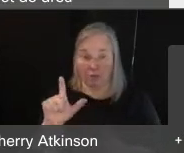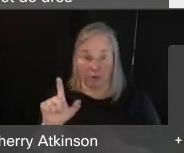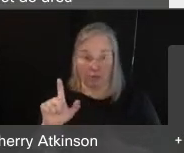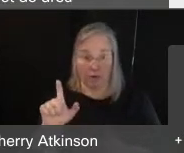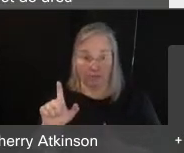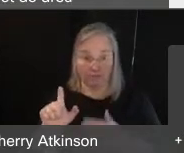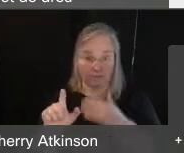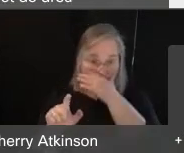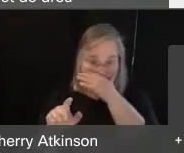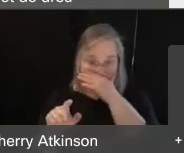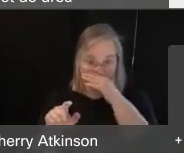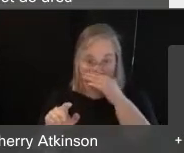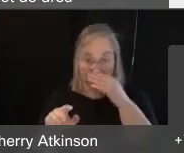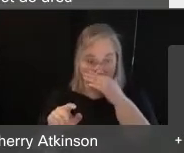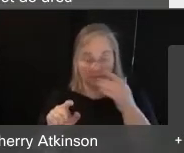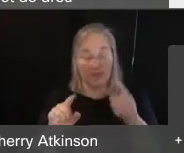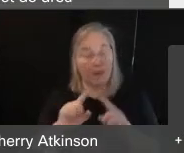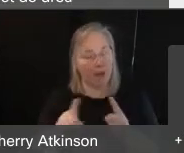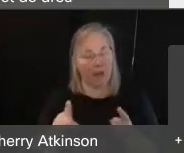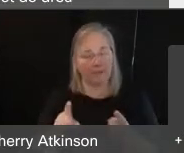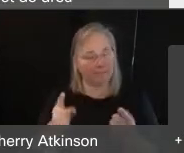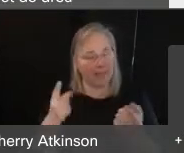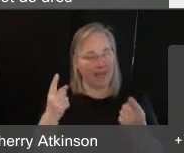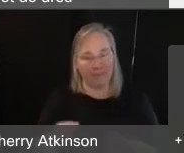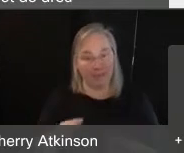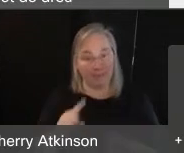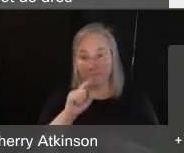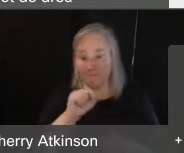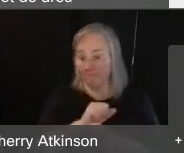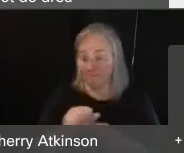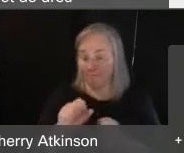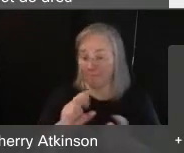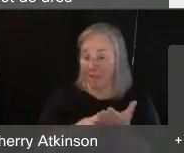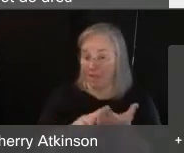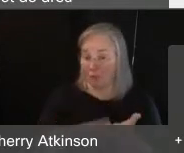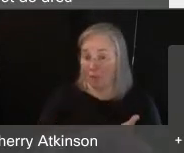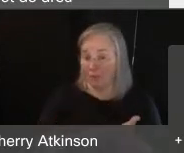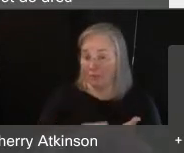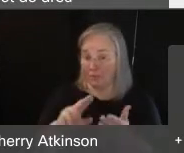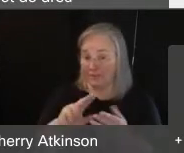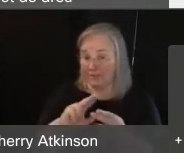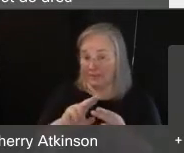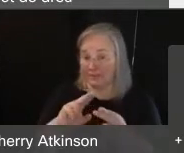and enrollment was actually down 1,500 students.